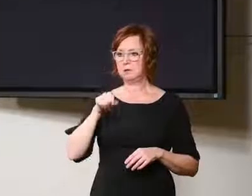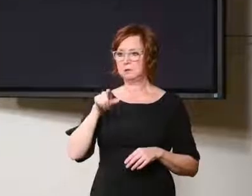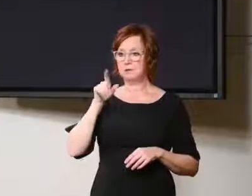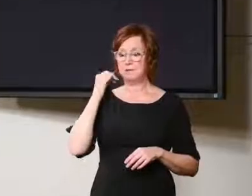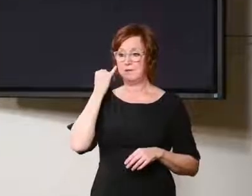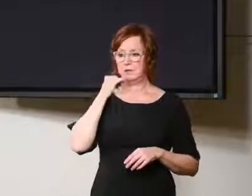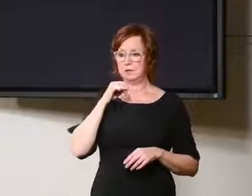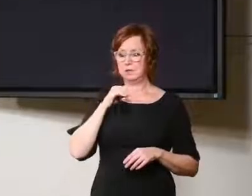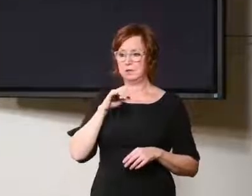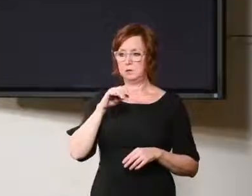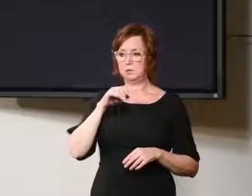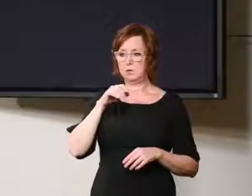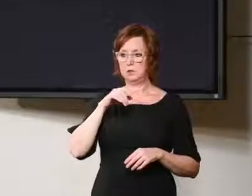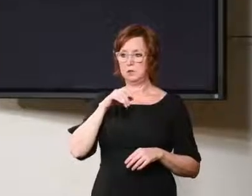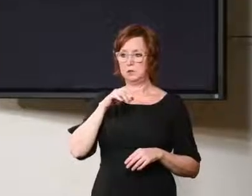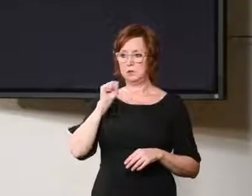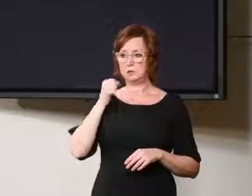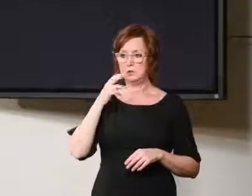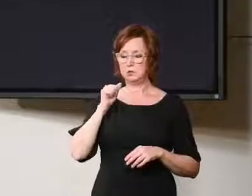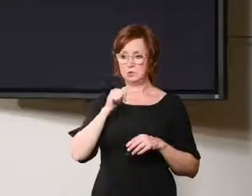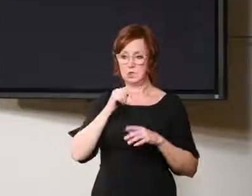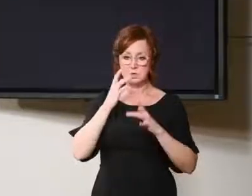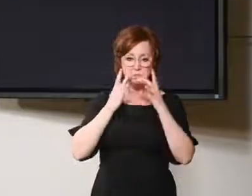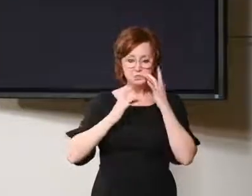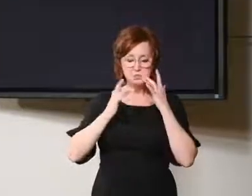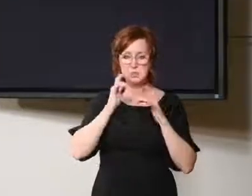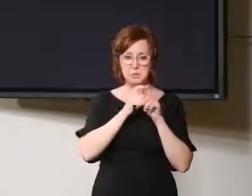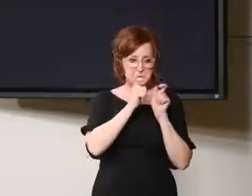rationing personal protective equipment.